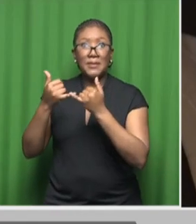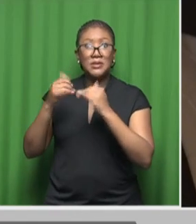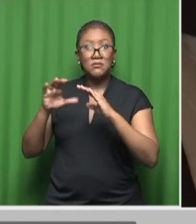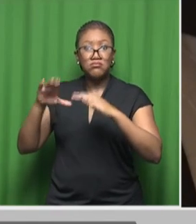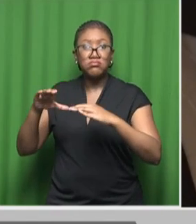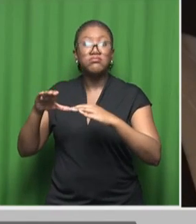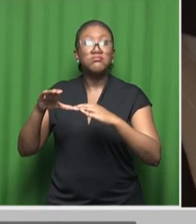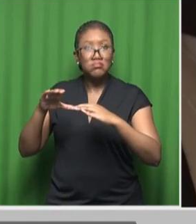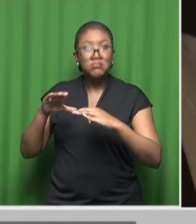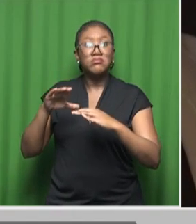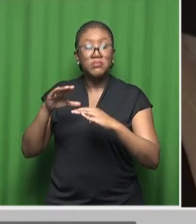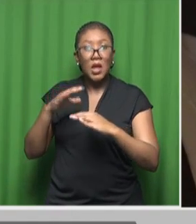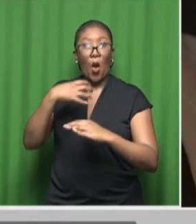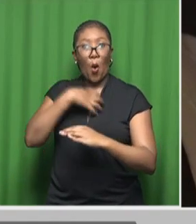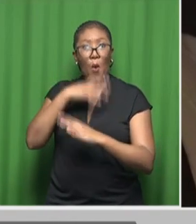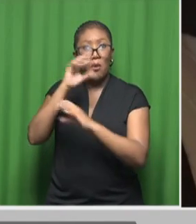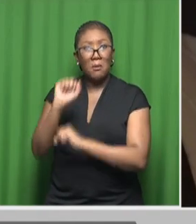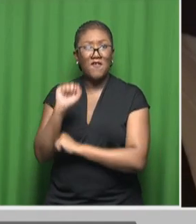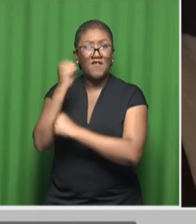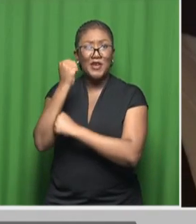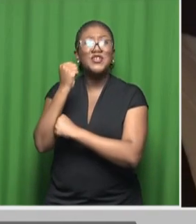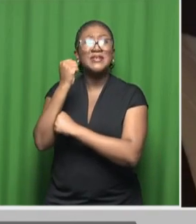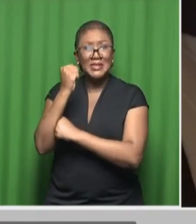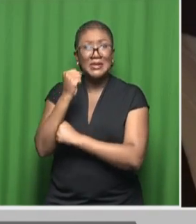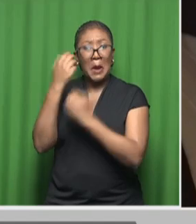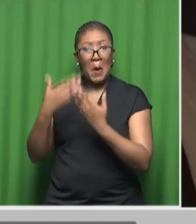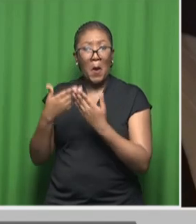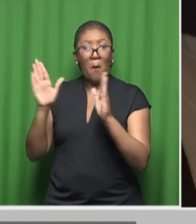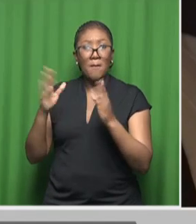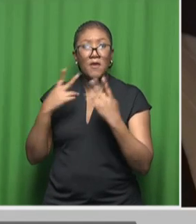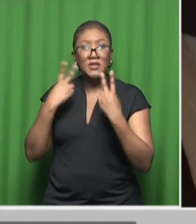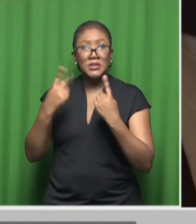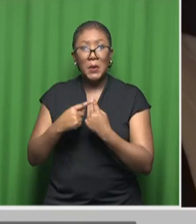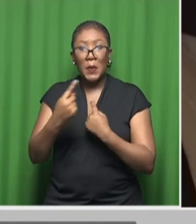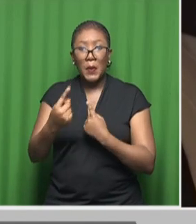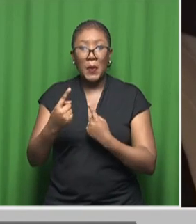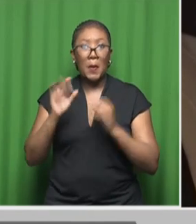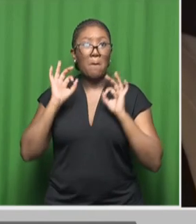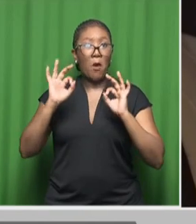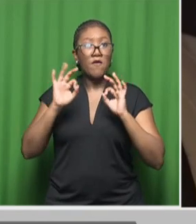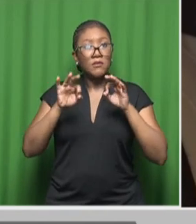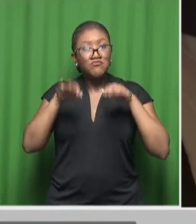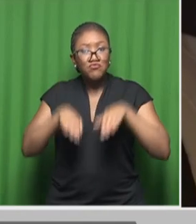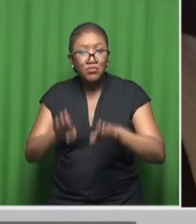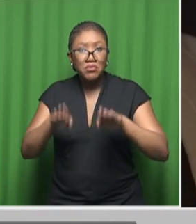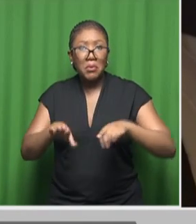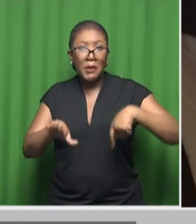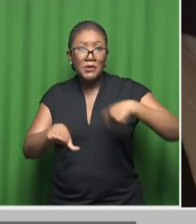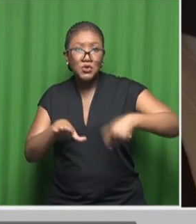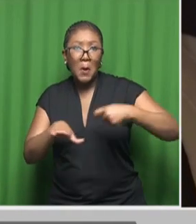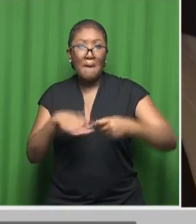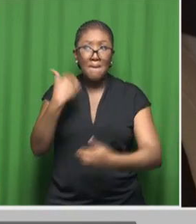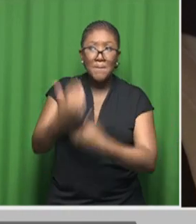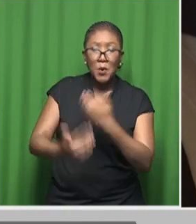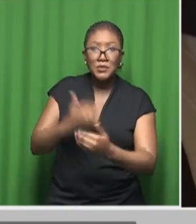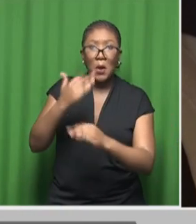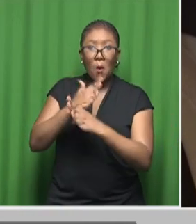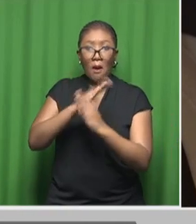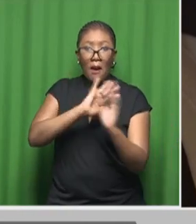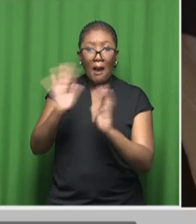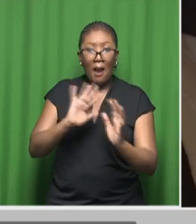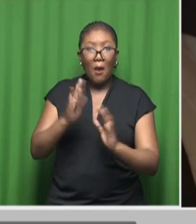its clientele and consumers at large. I mean, just showing us how the entire production process, unfolds. Just talk to us